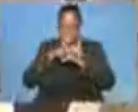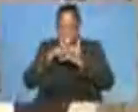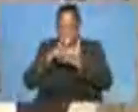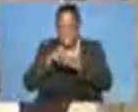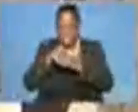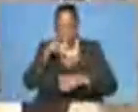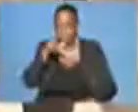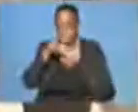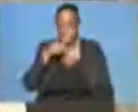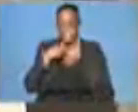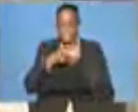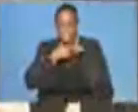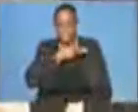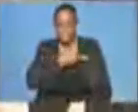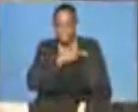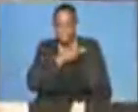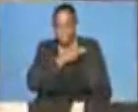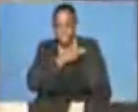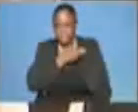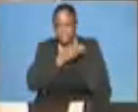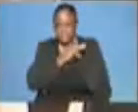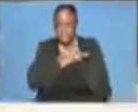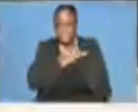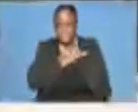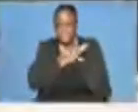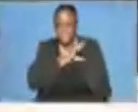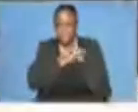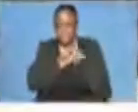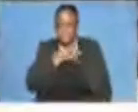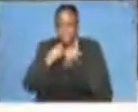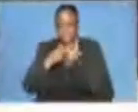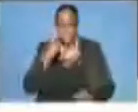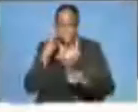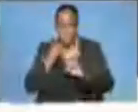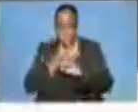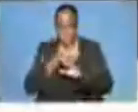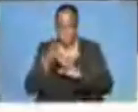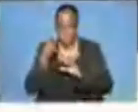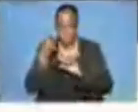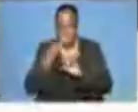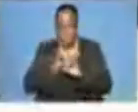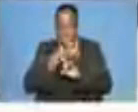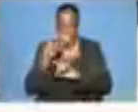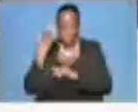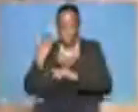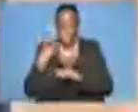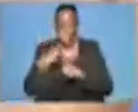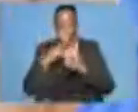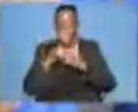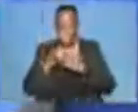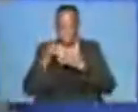Taxi Drivers Committee, Hubert McIntosh, claims the harassment started about 2 months ago and it is hampering efforts to make